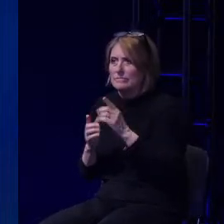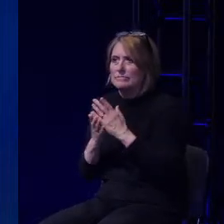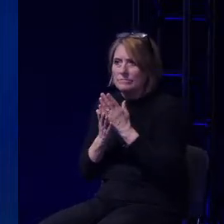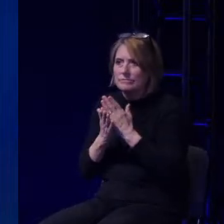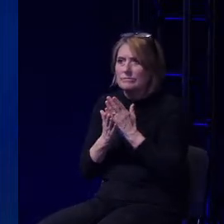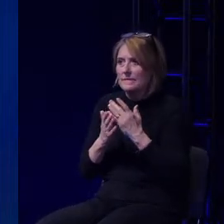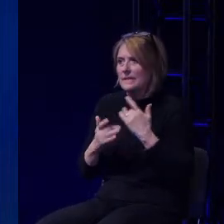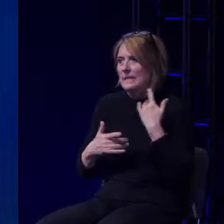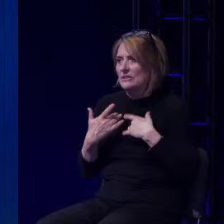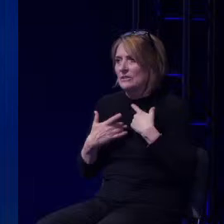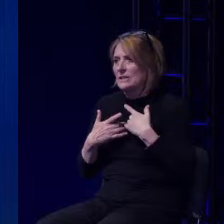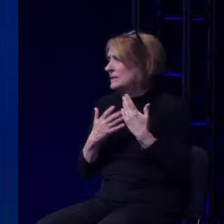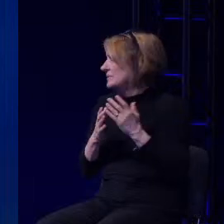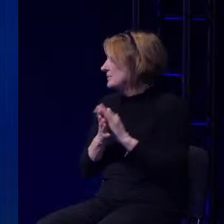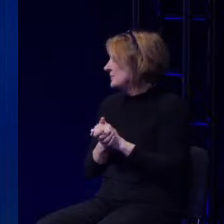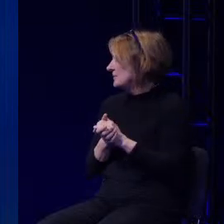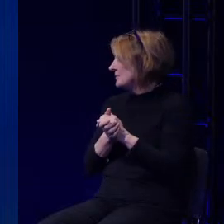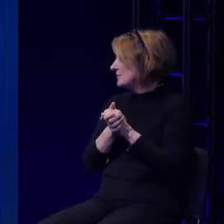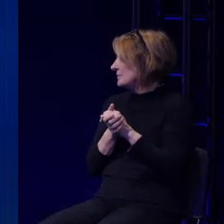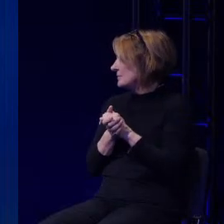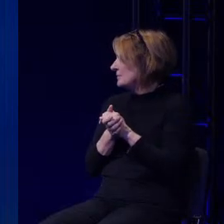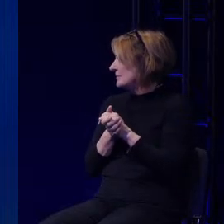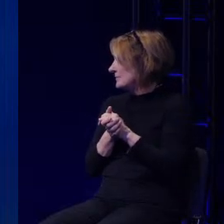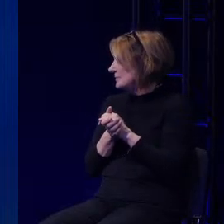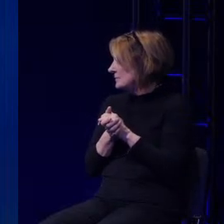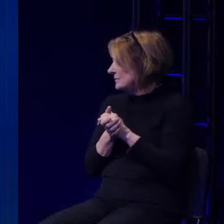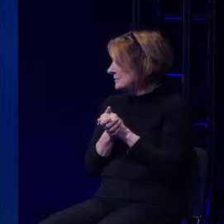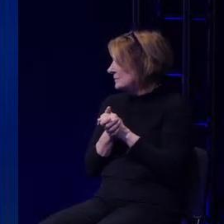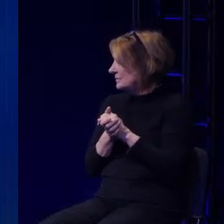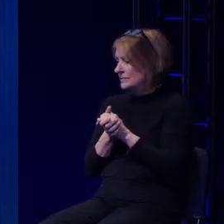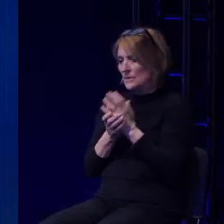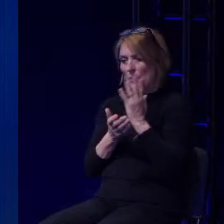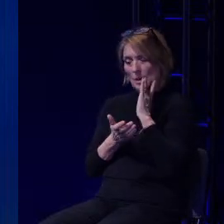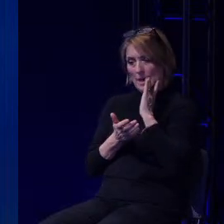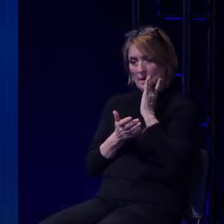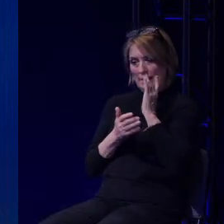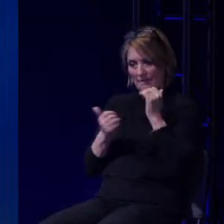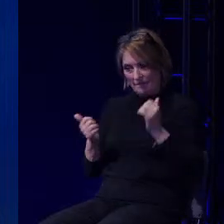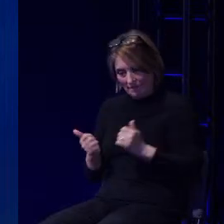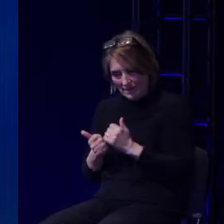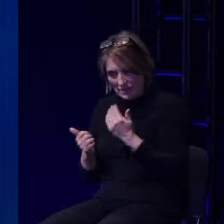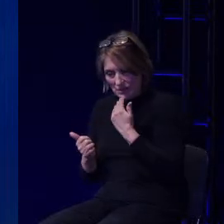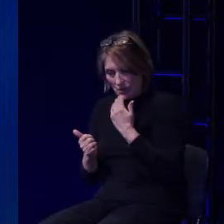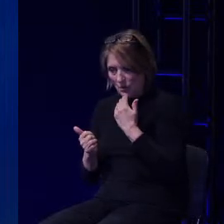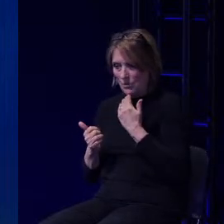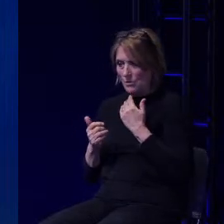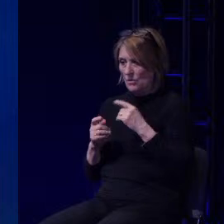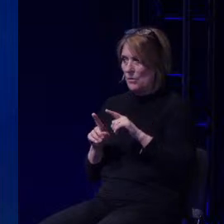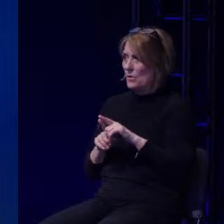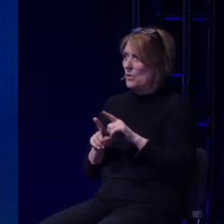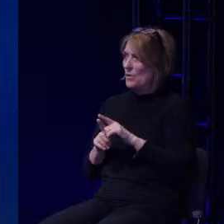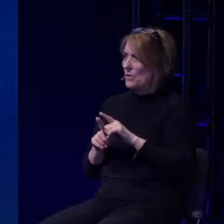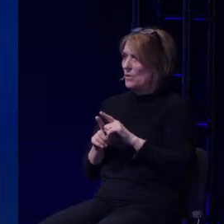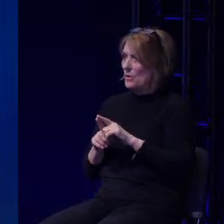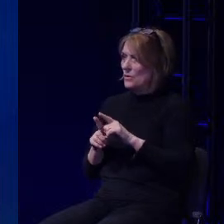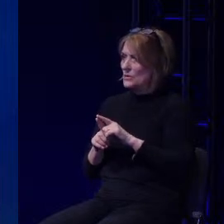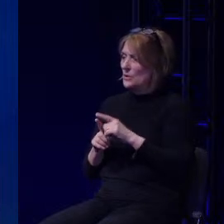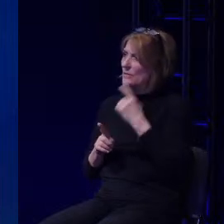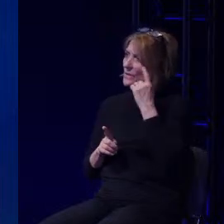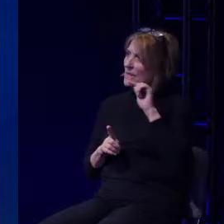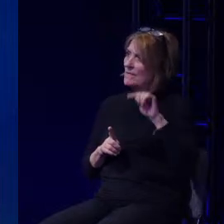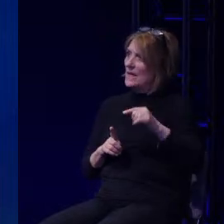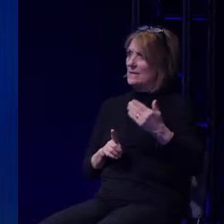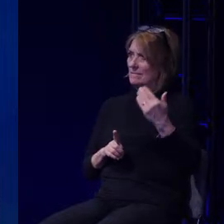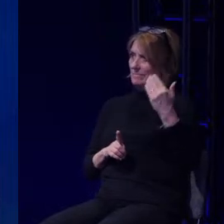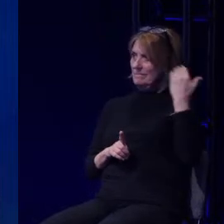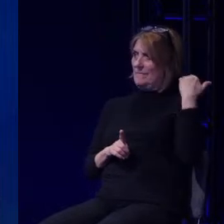got themselves distributed and everything. But so when I came out, it was also that you have to think about the era and the